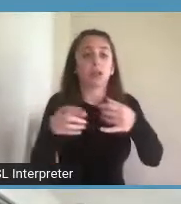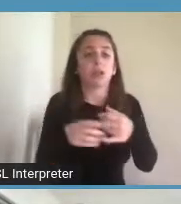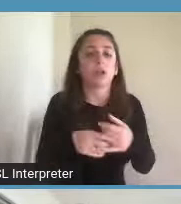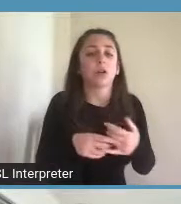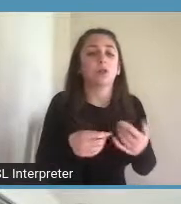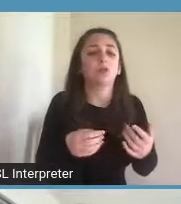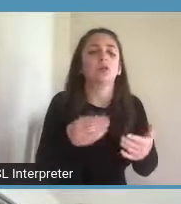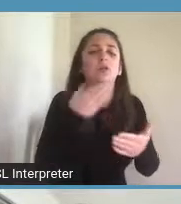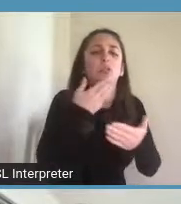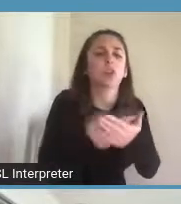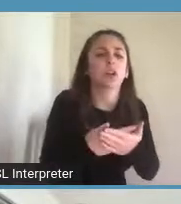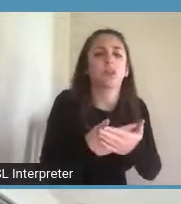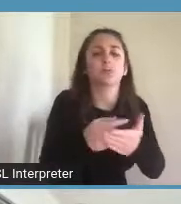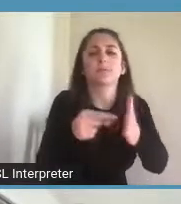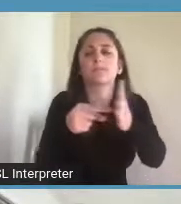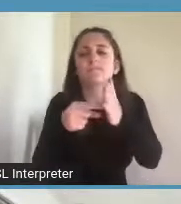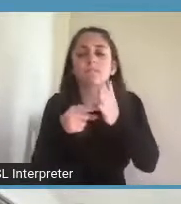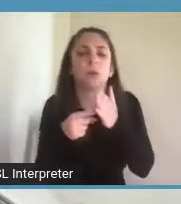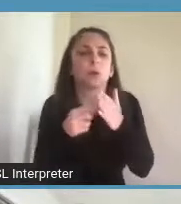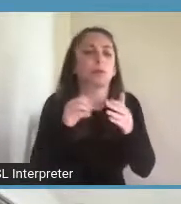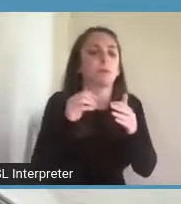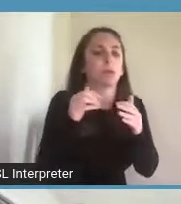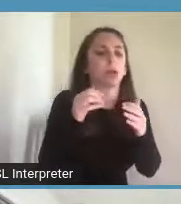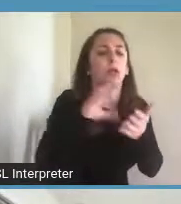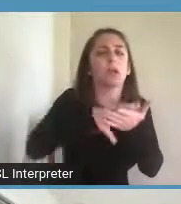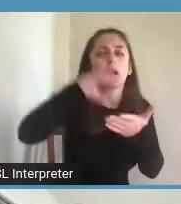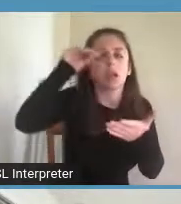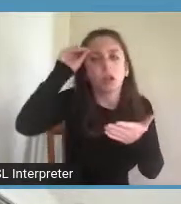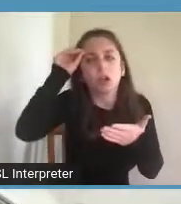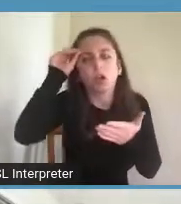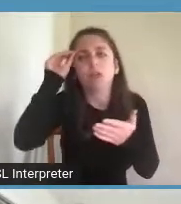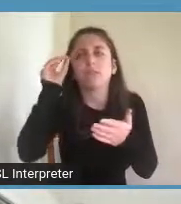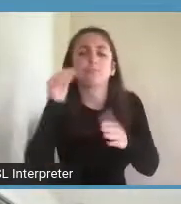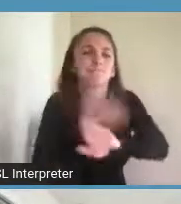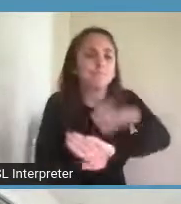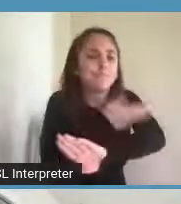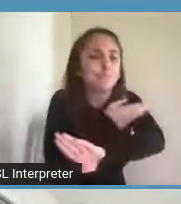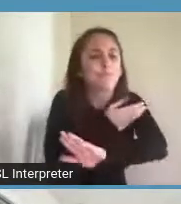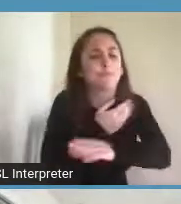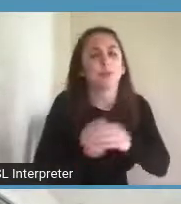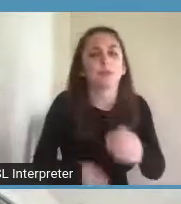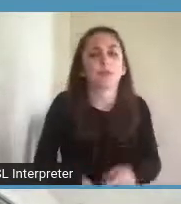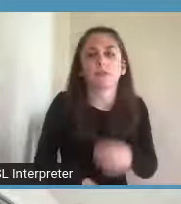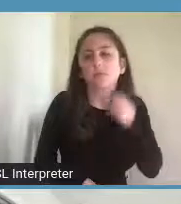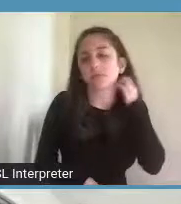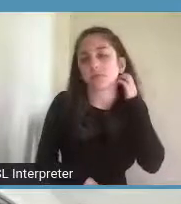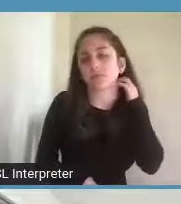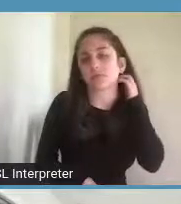benchmark for us, and it shows us where we need to learn and do better.